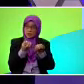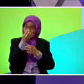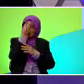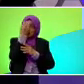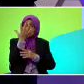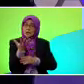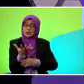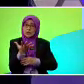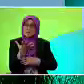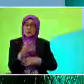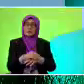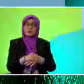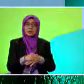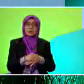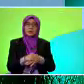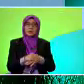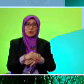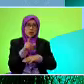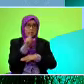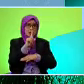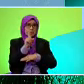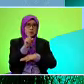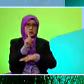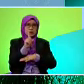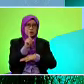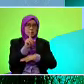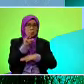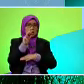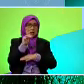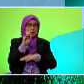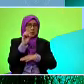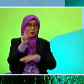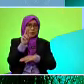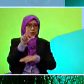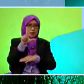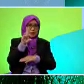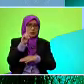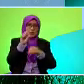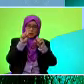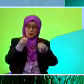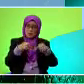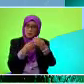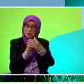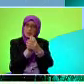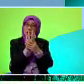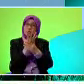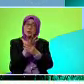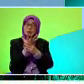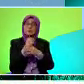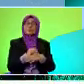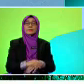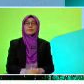Where moles can grow on food, on wall ceilings, on wood, clothes. Okay, like we have mentioned just now. All right.